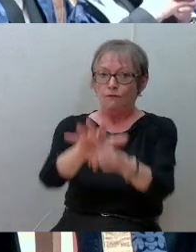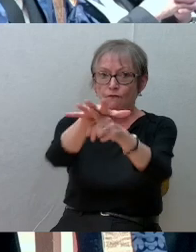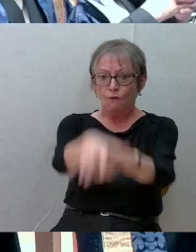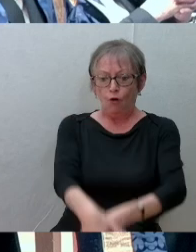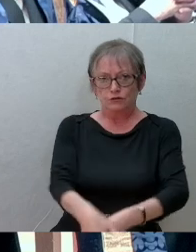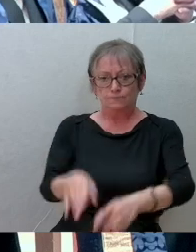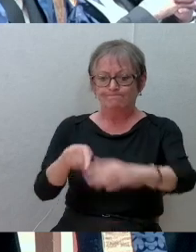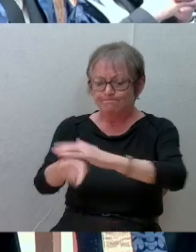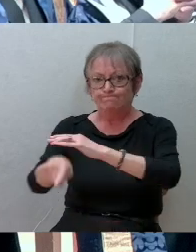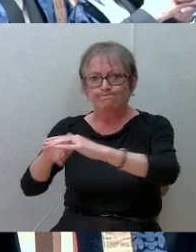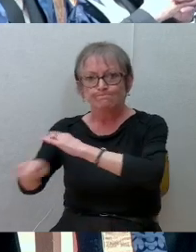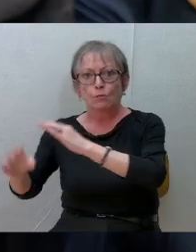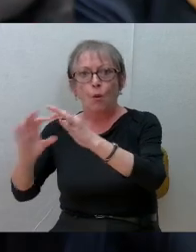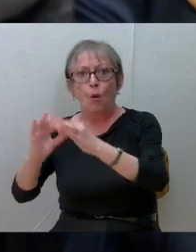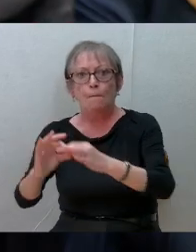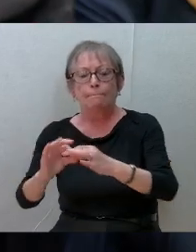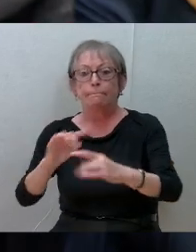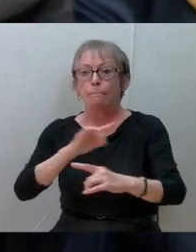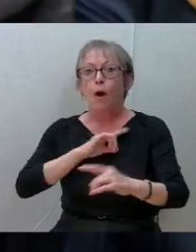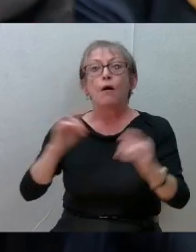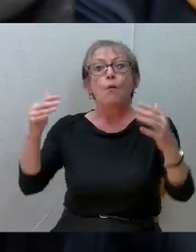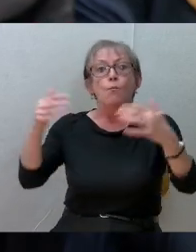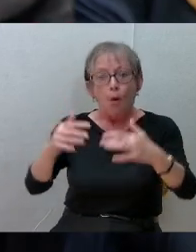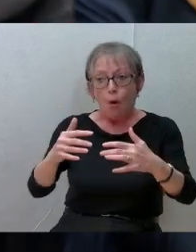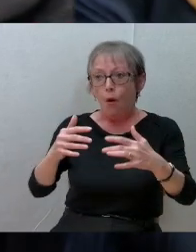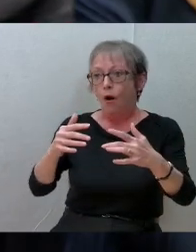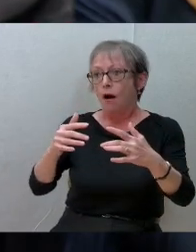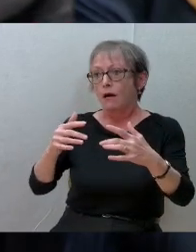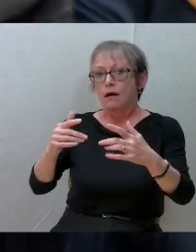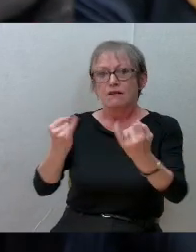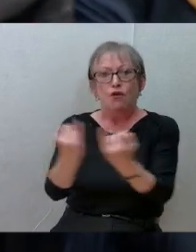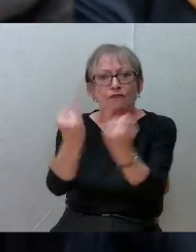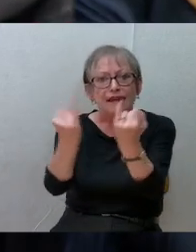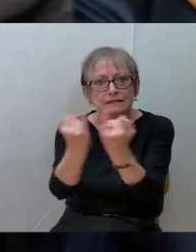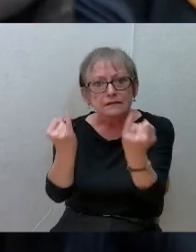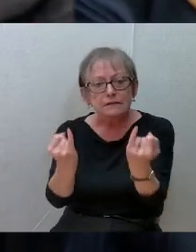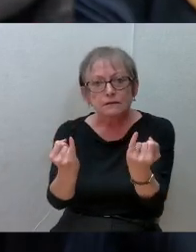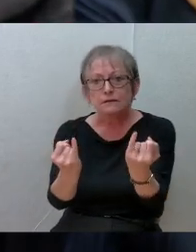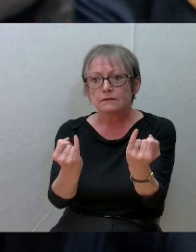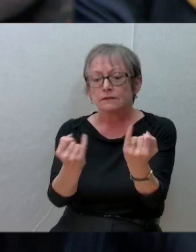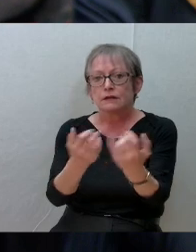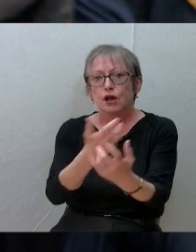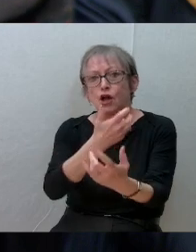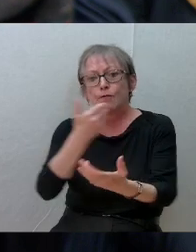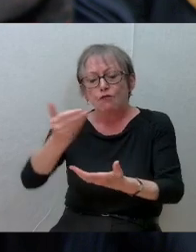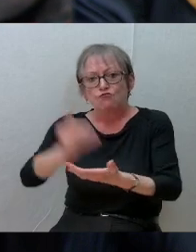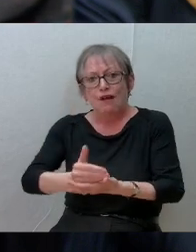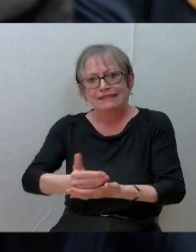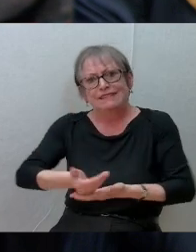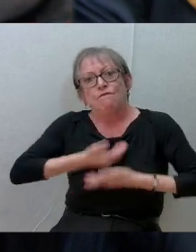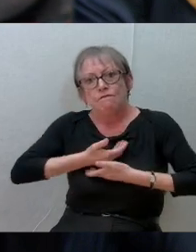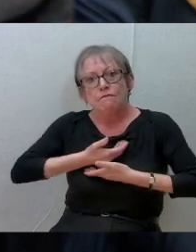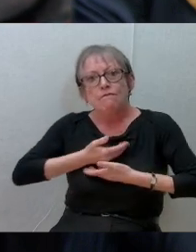flee their homes because of war, because of conflict, because of human rights